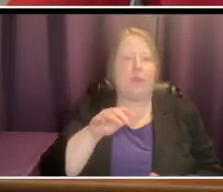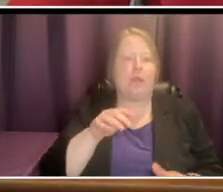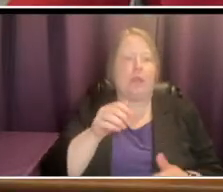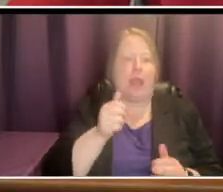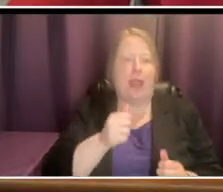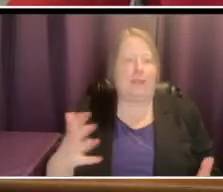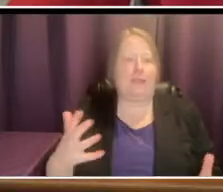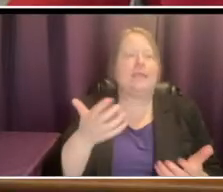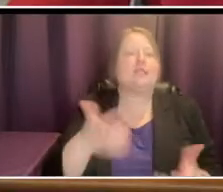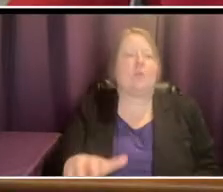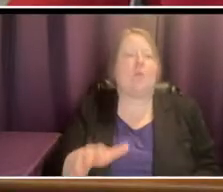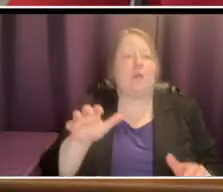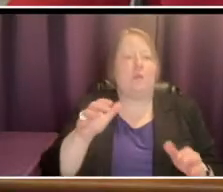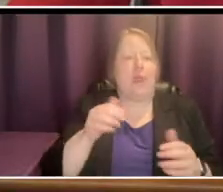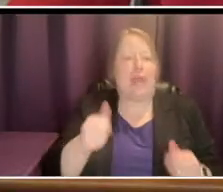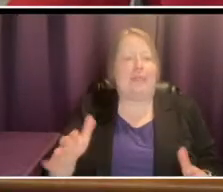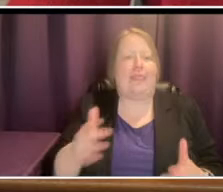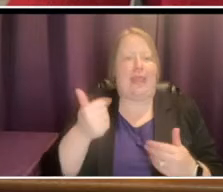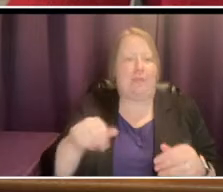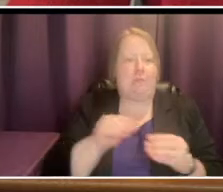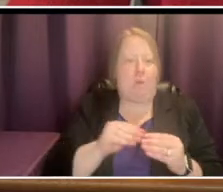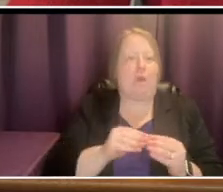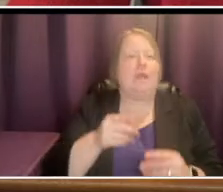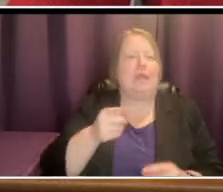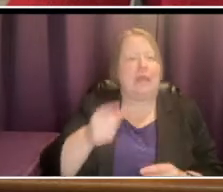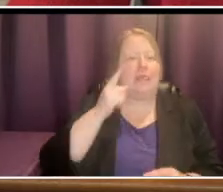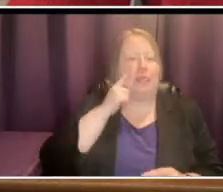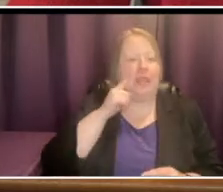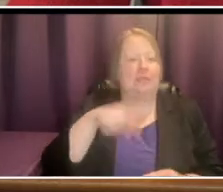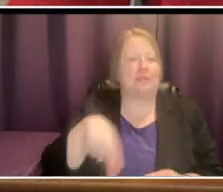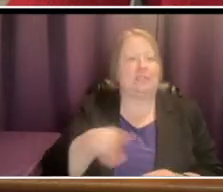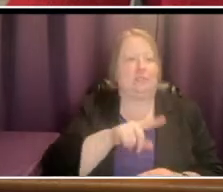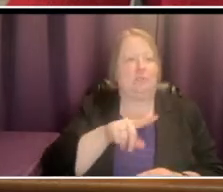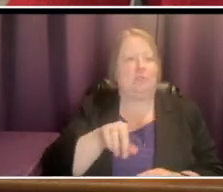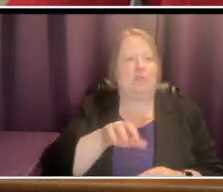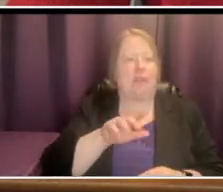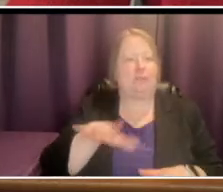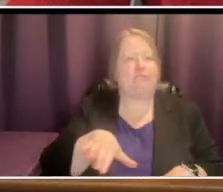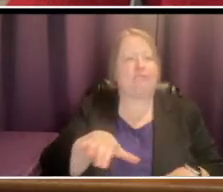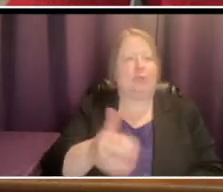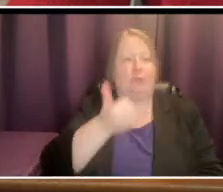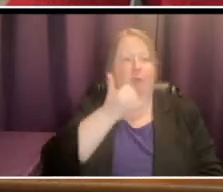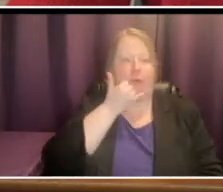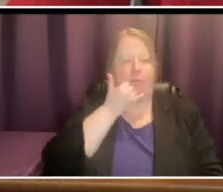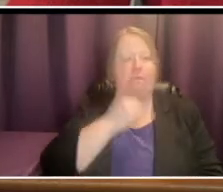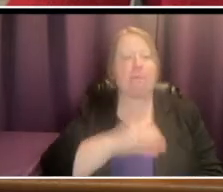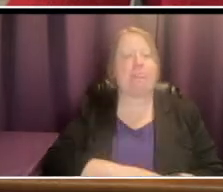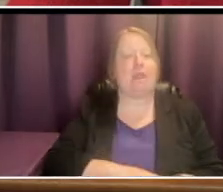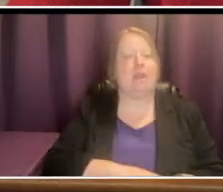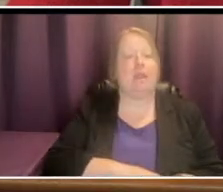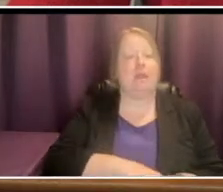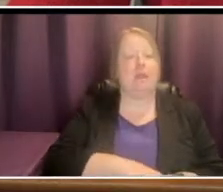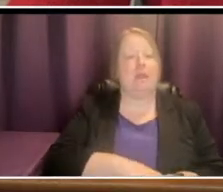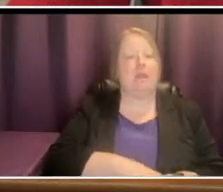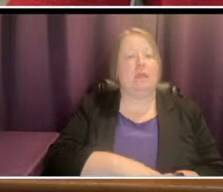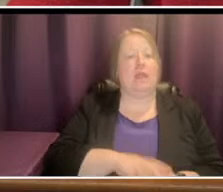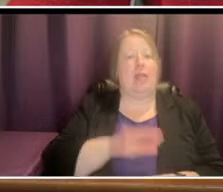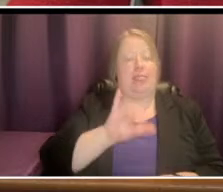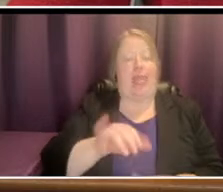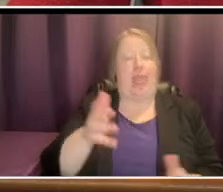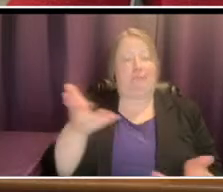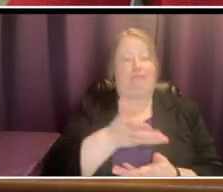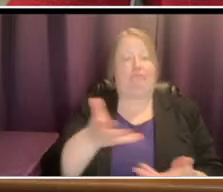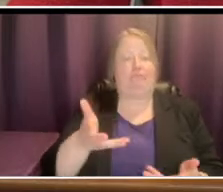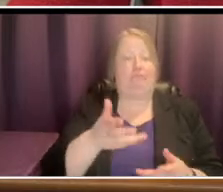A former White House employee with national security duties similarly recalled an exchange between Mr. Cipollone and Eric Hirschman